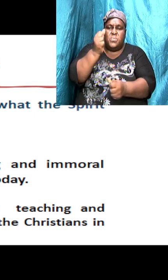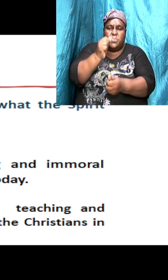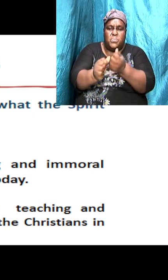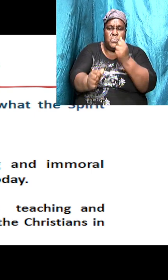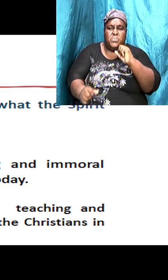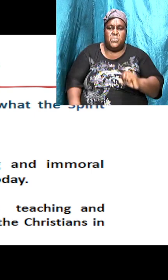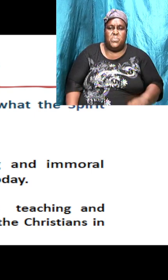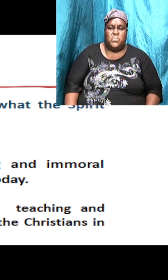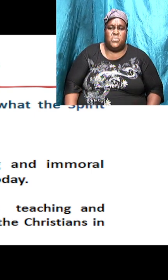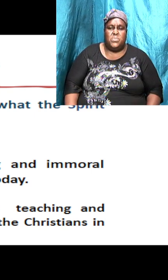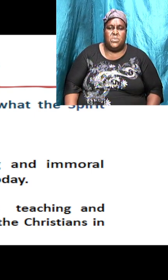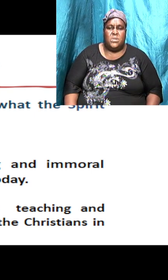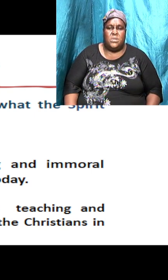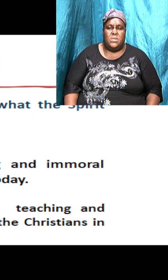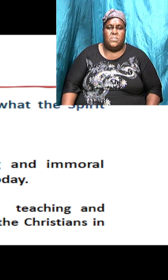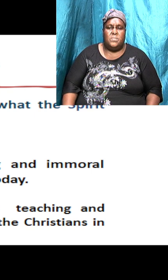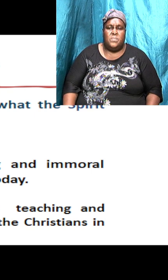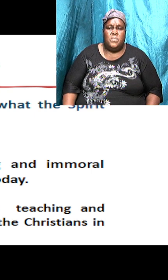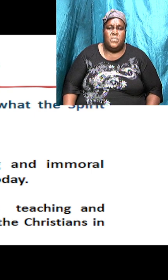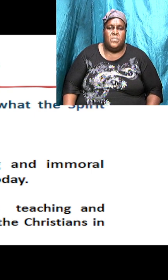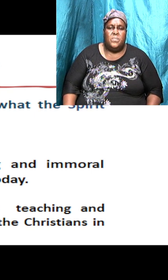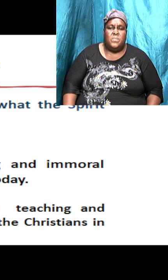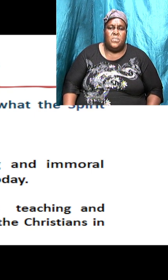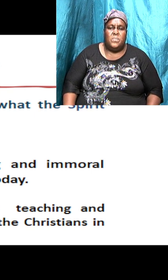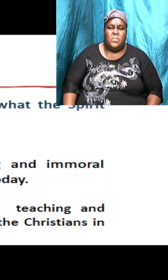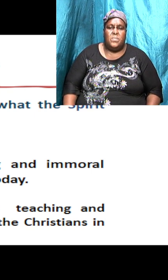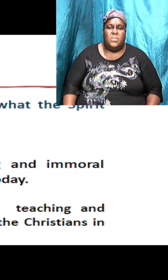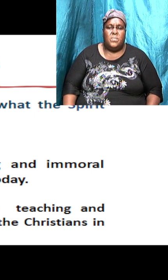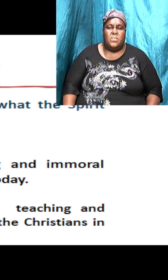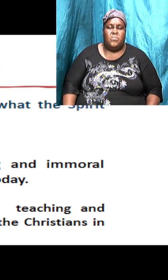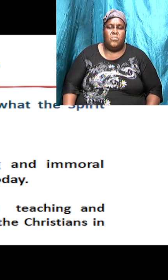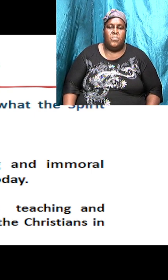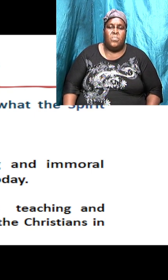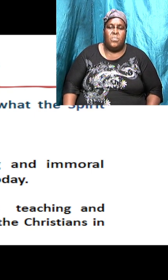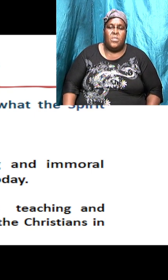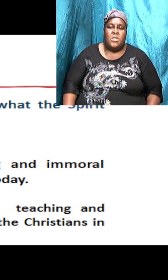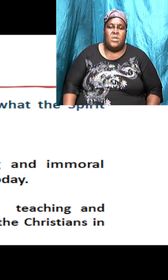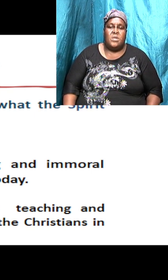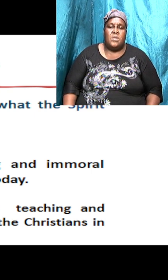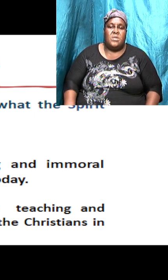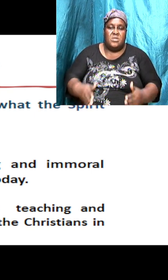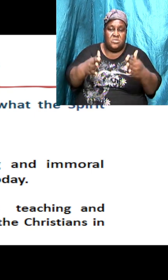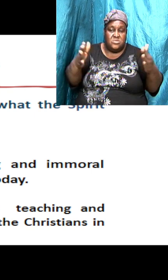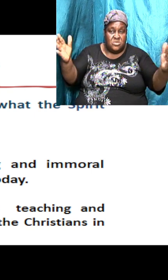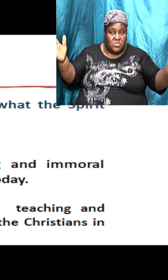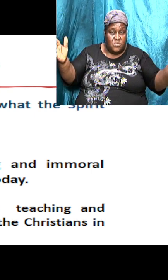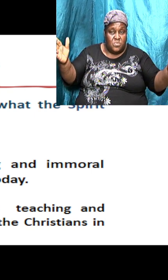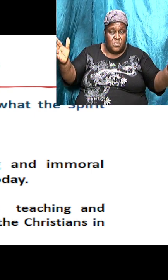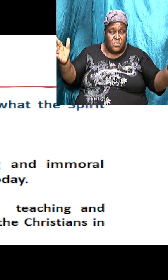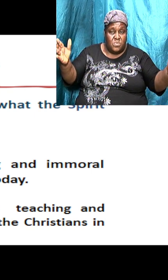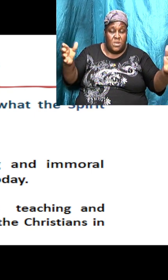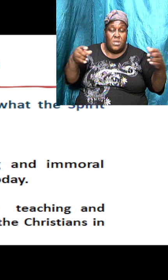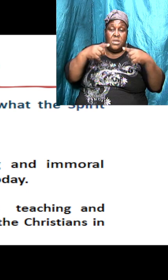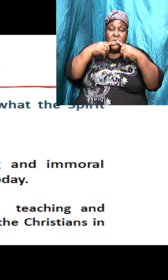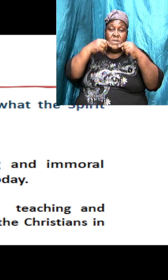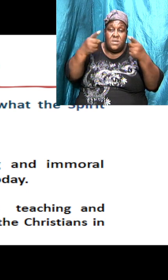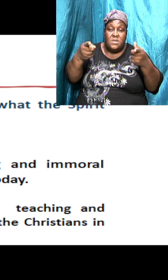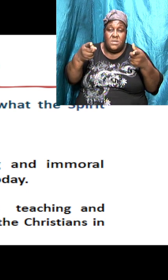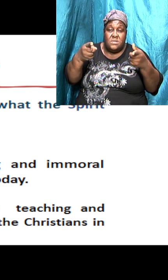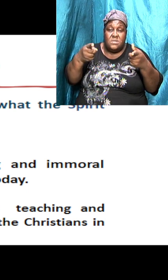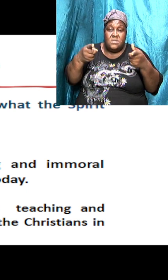at the lesson again, another lesson coming out. The general exhortation, and yet a lesson to